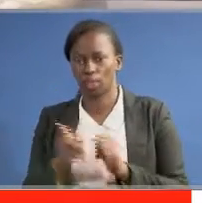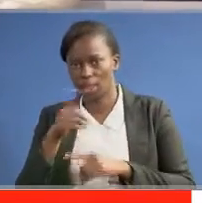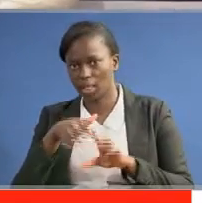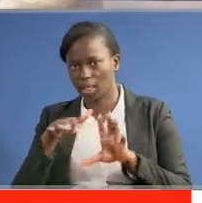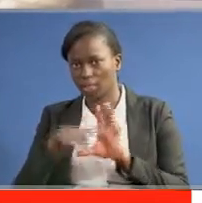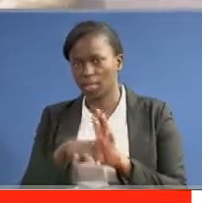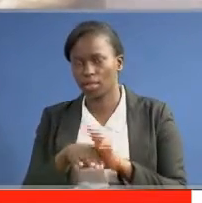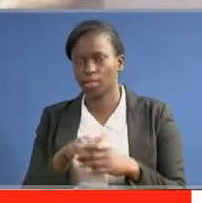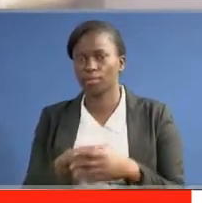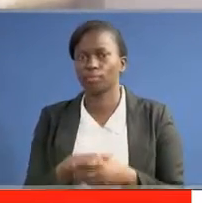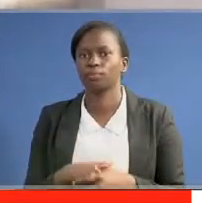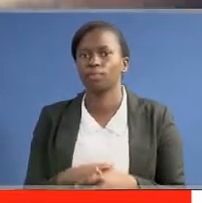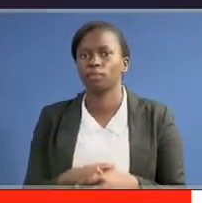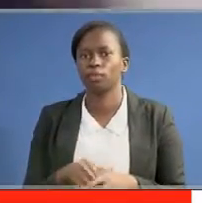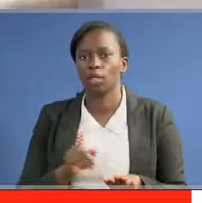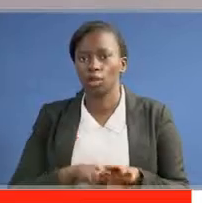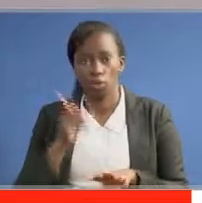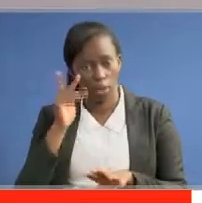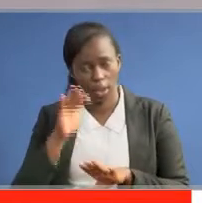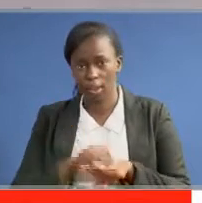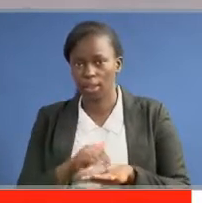to drive trading. We are looking at